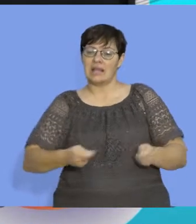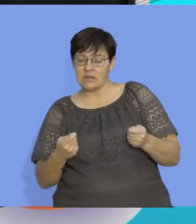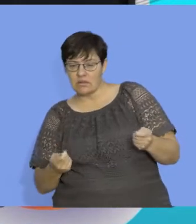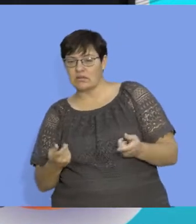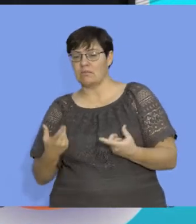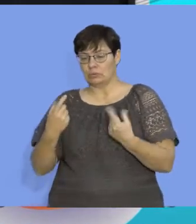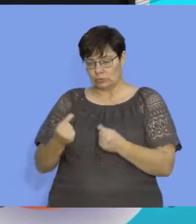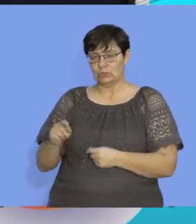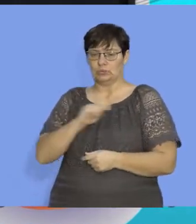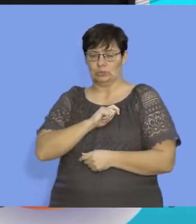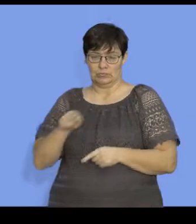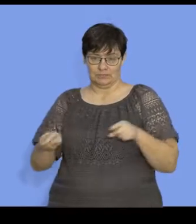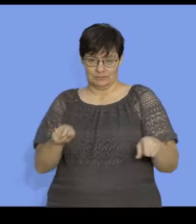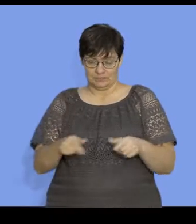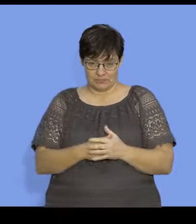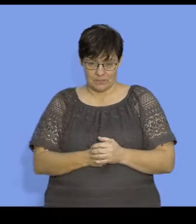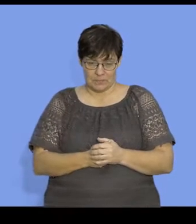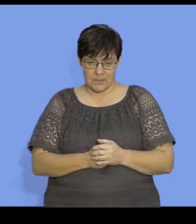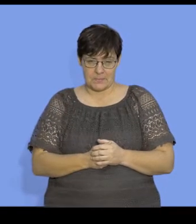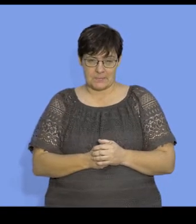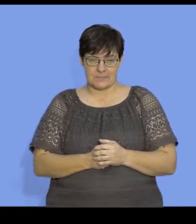have incurred.